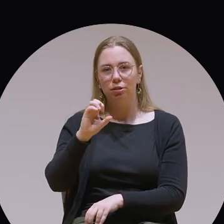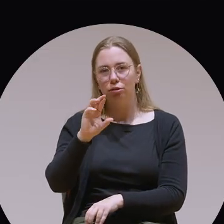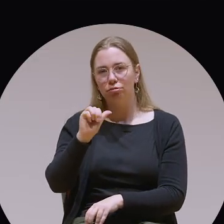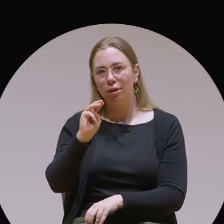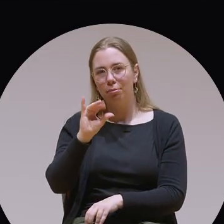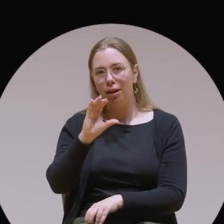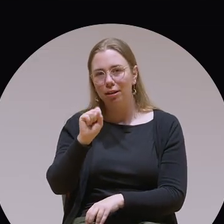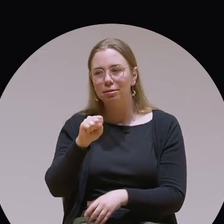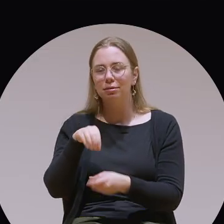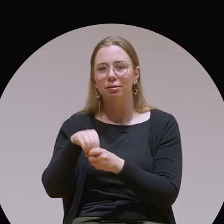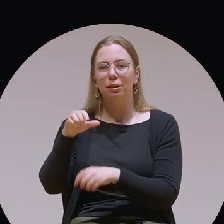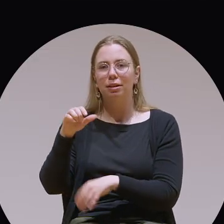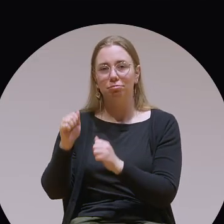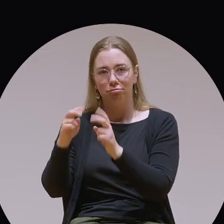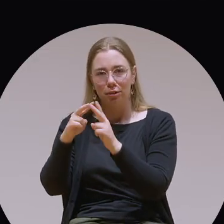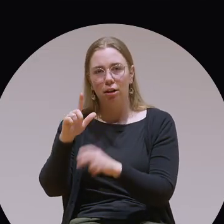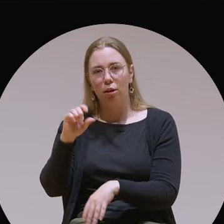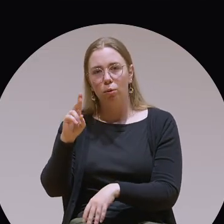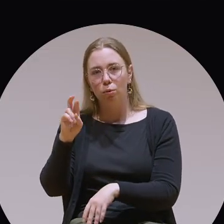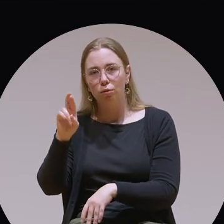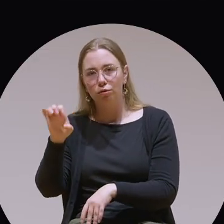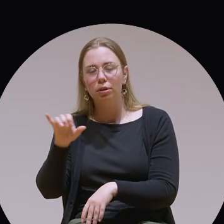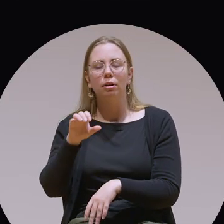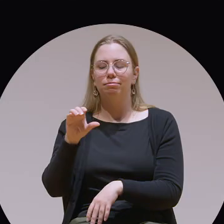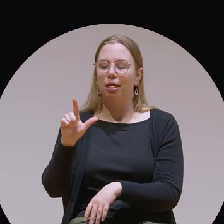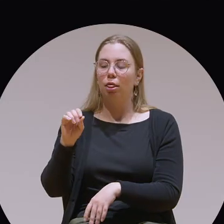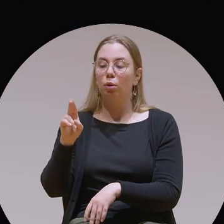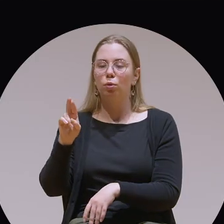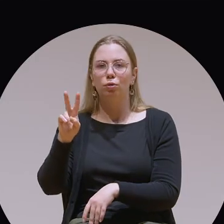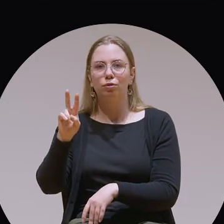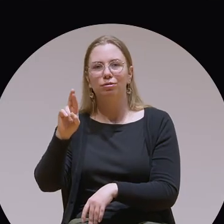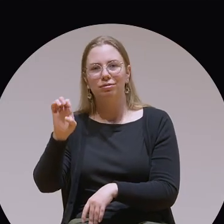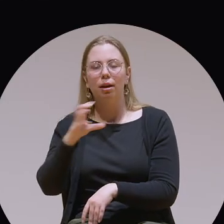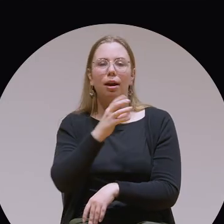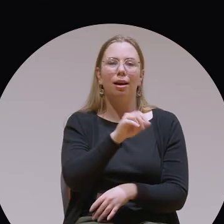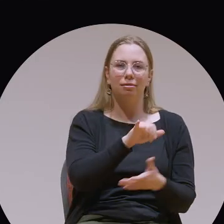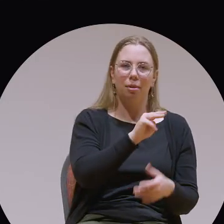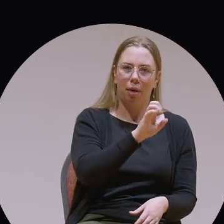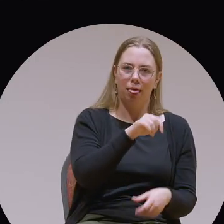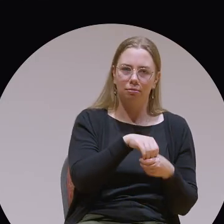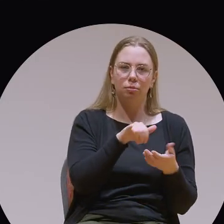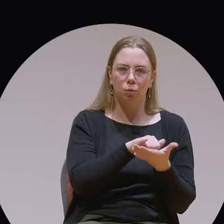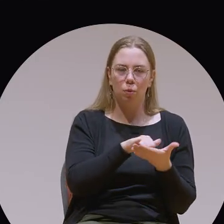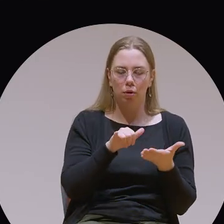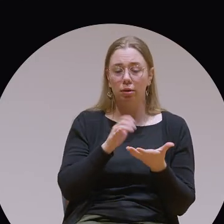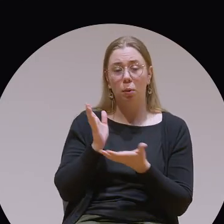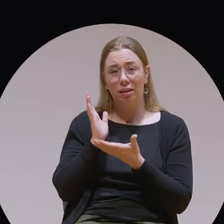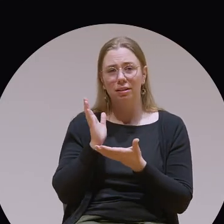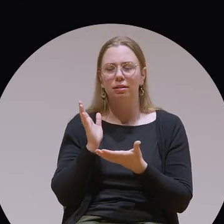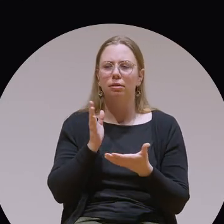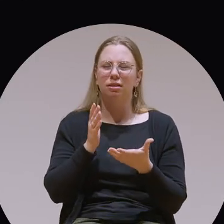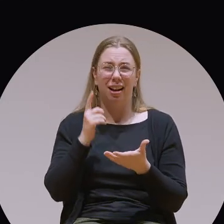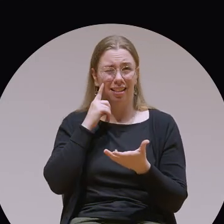and in the Met in New York. And these are, I don't actually know how many fragments